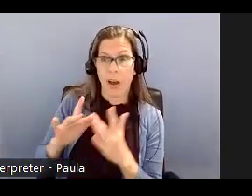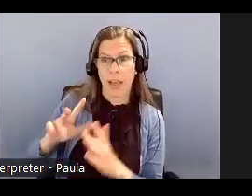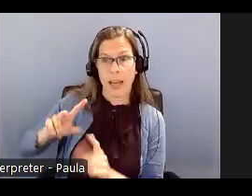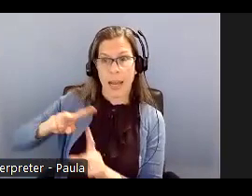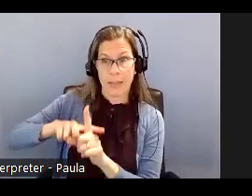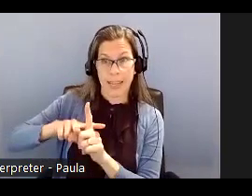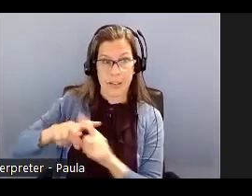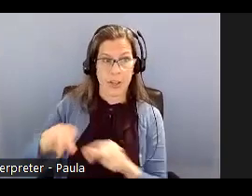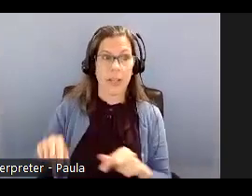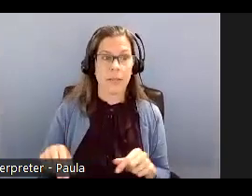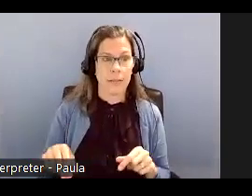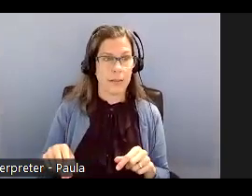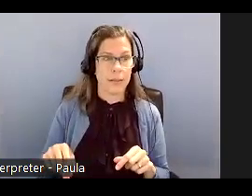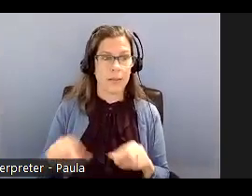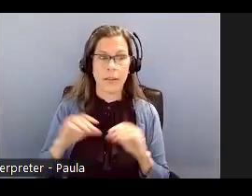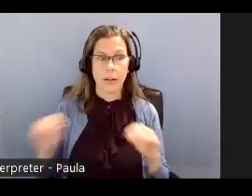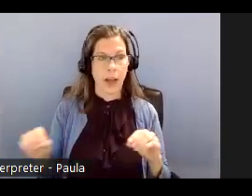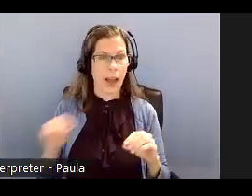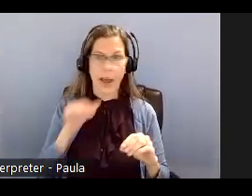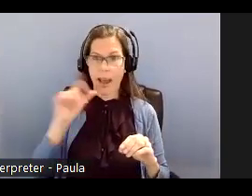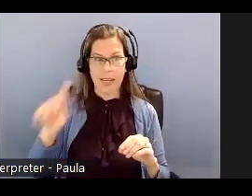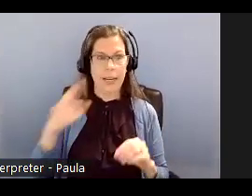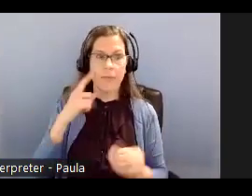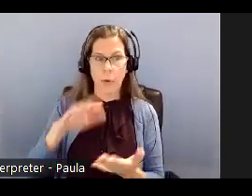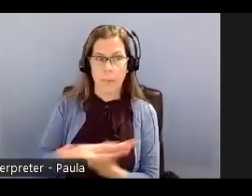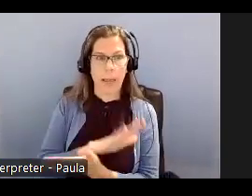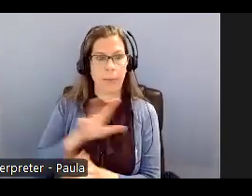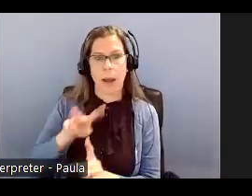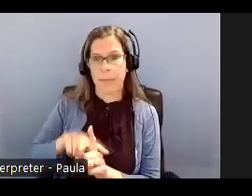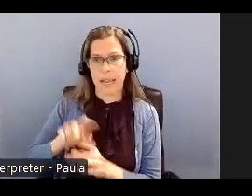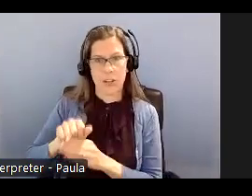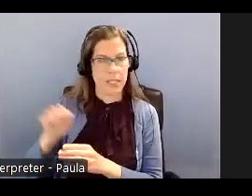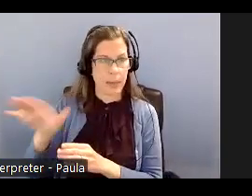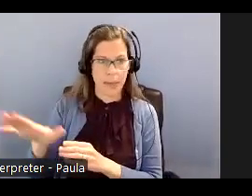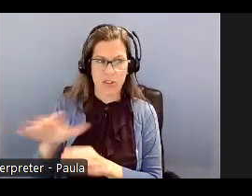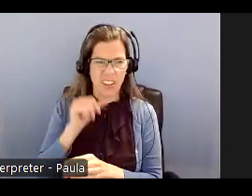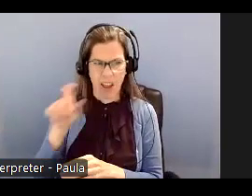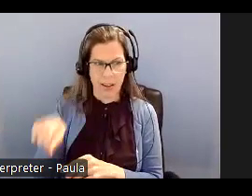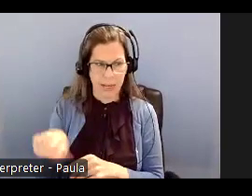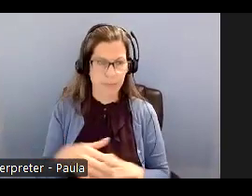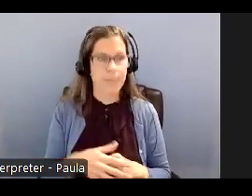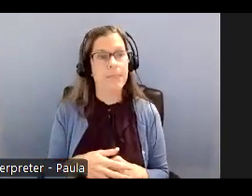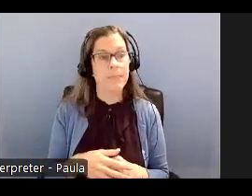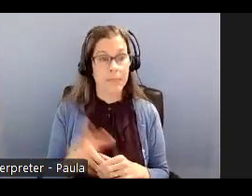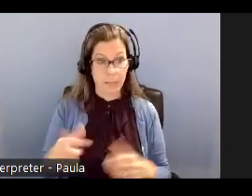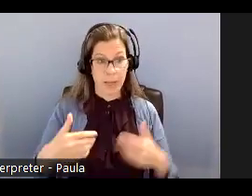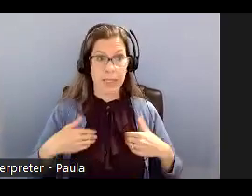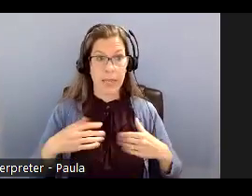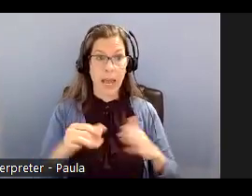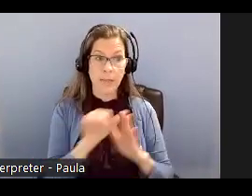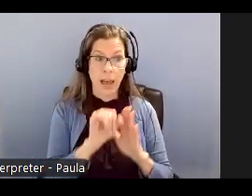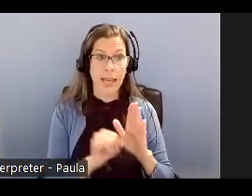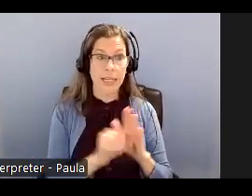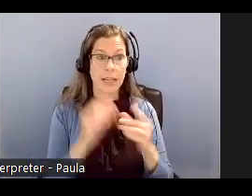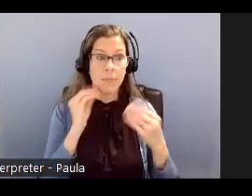application. And that is not needed for a paper application submission. They must have identification